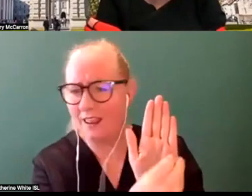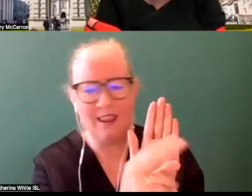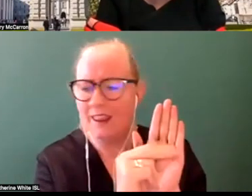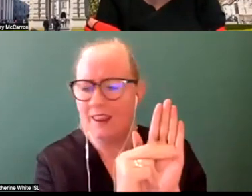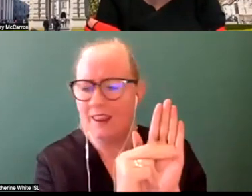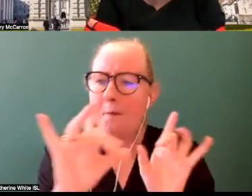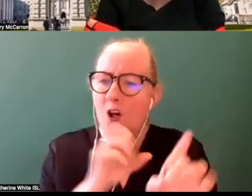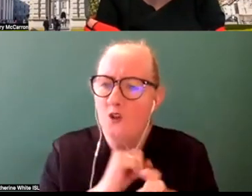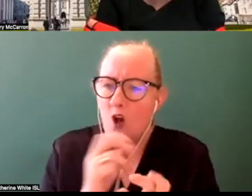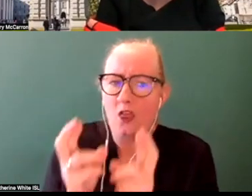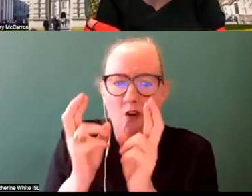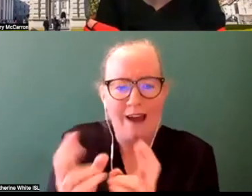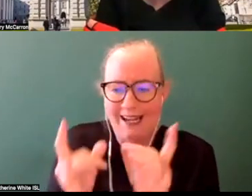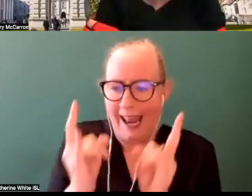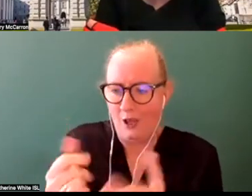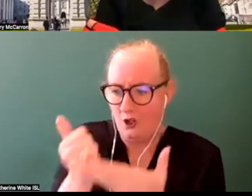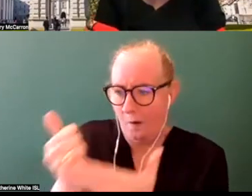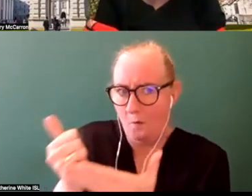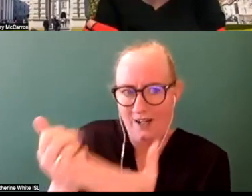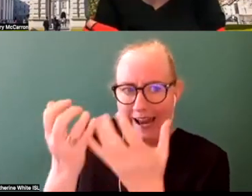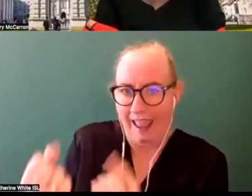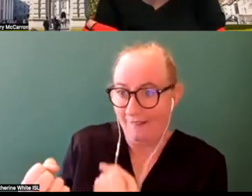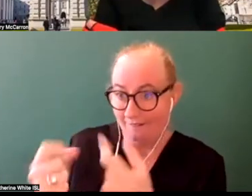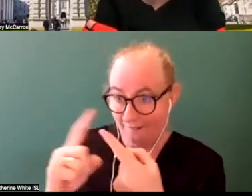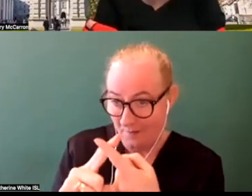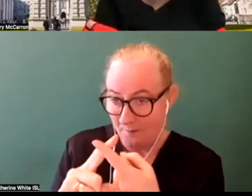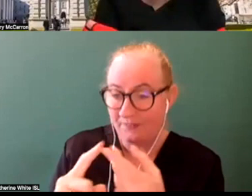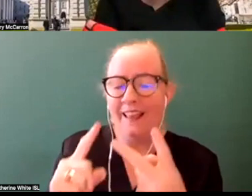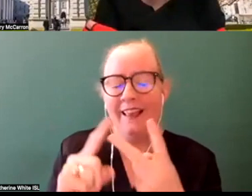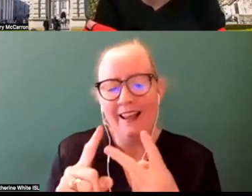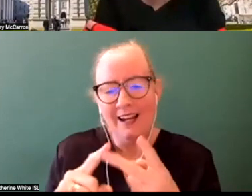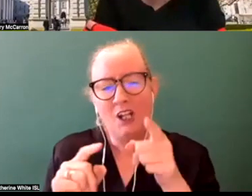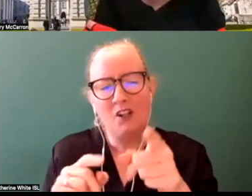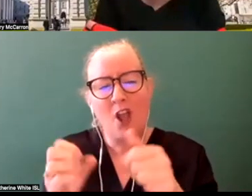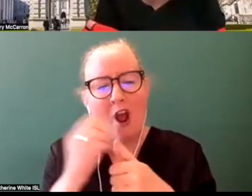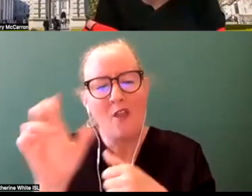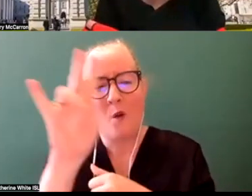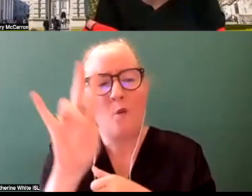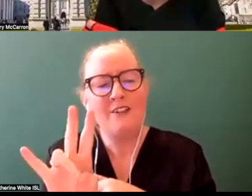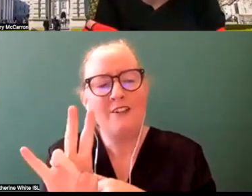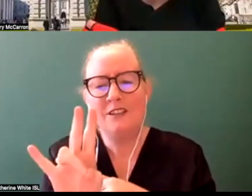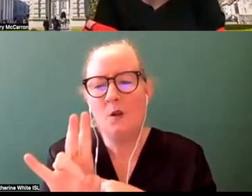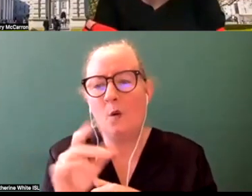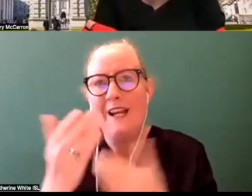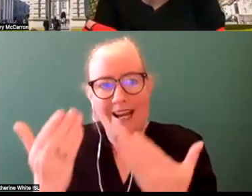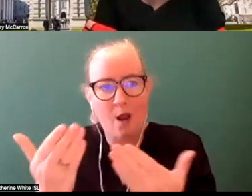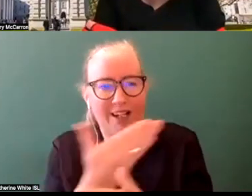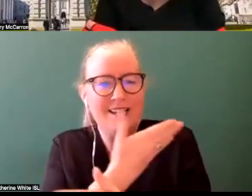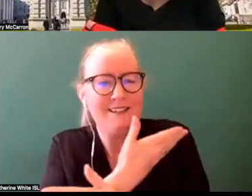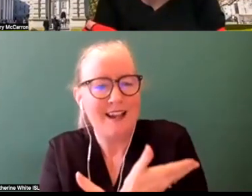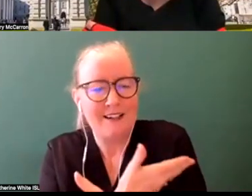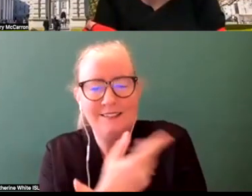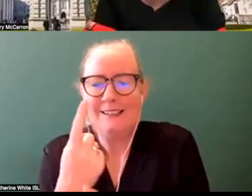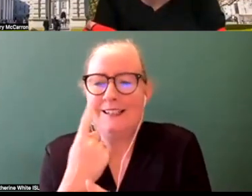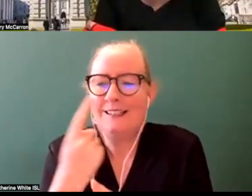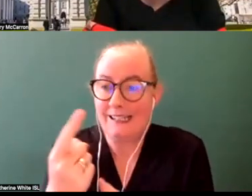It's ensuring that the right health supports are there. The last thing, how do we, your other question there, we're starting to see on foot of the